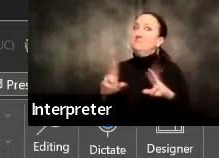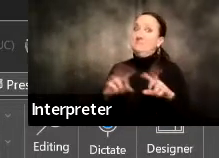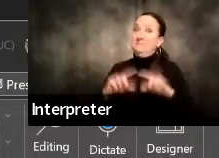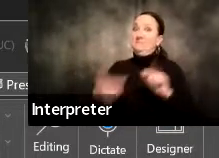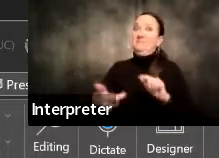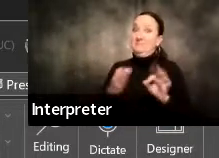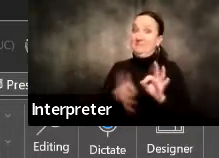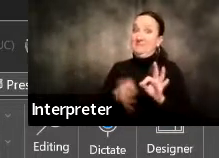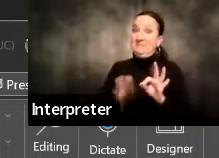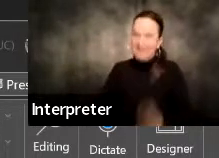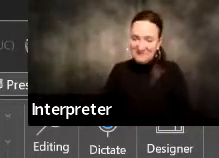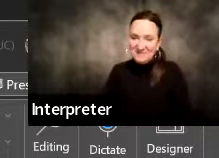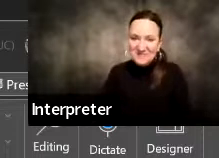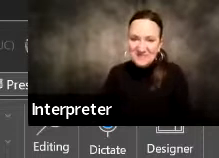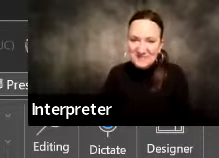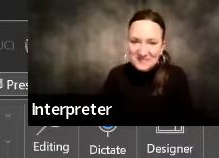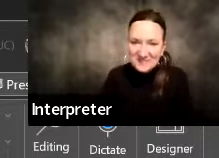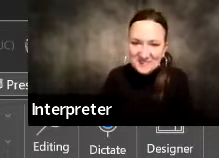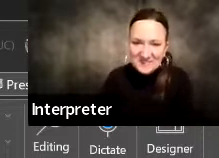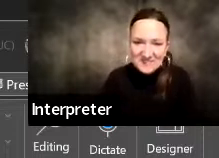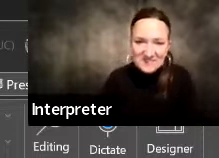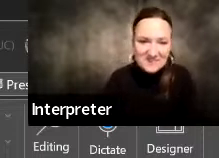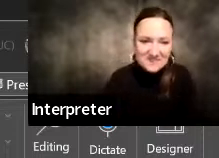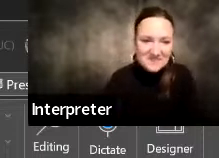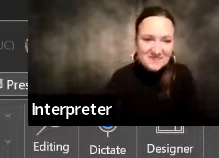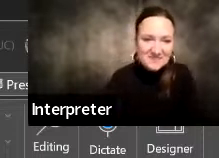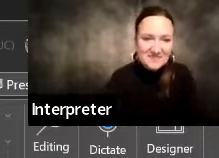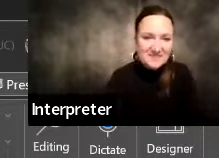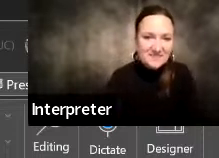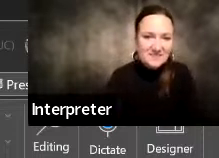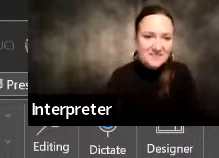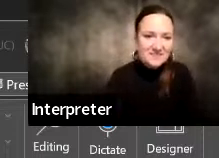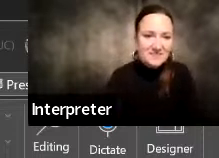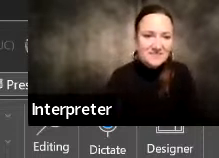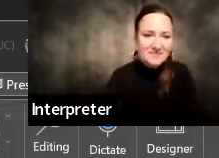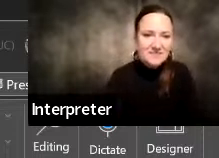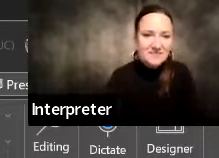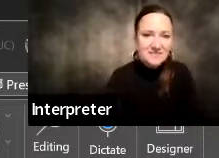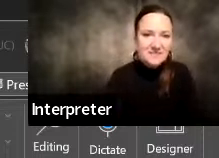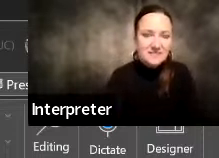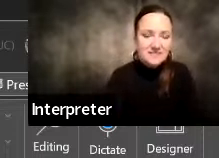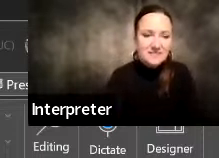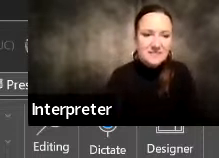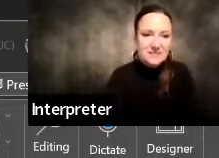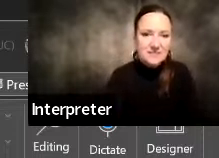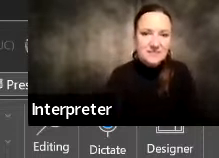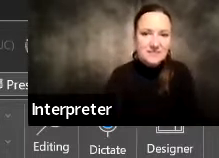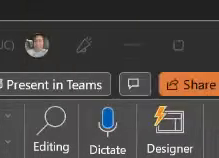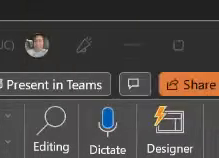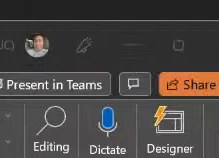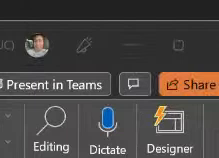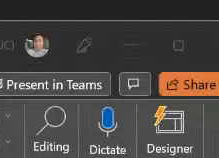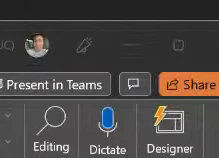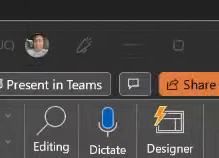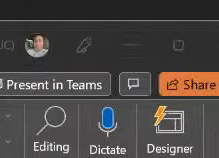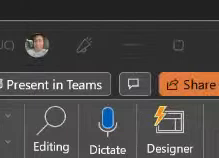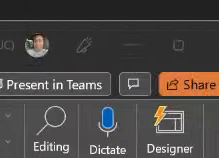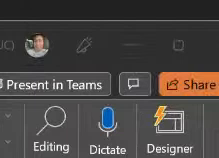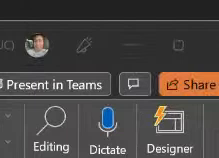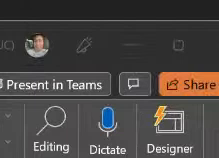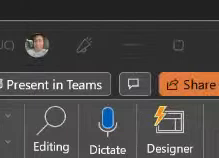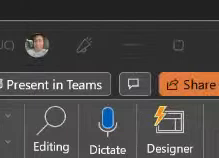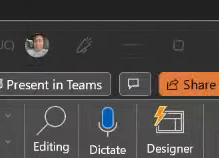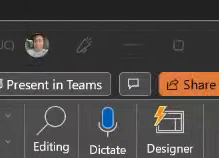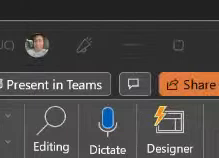from the commission. If you want to raise your hand so I can call on you, and some questions in the Q&A from the public. Okay. Just a quick